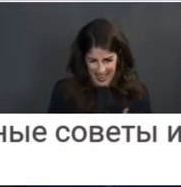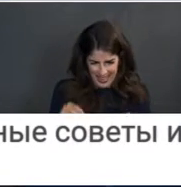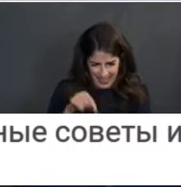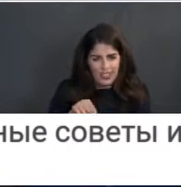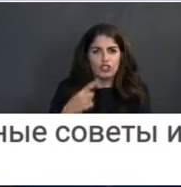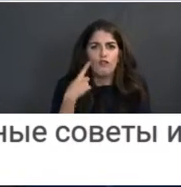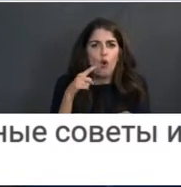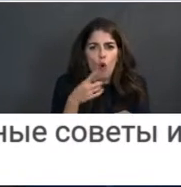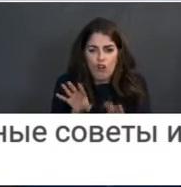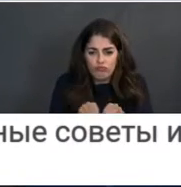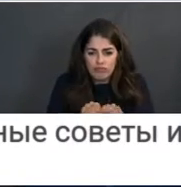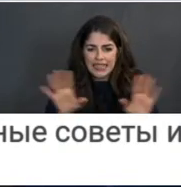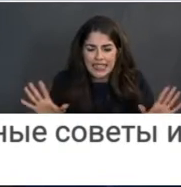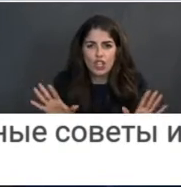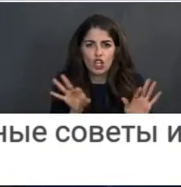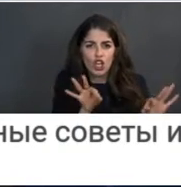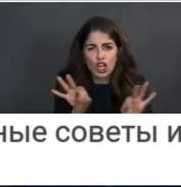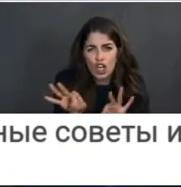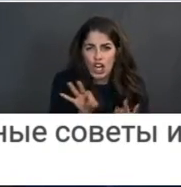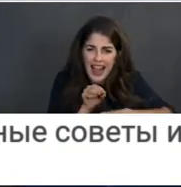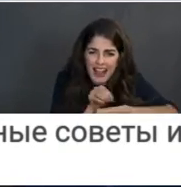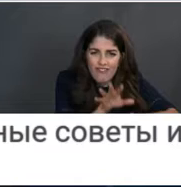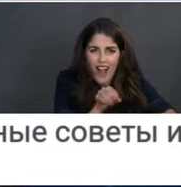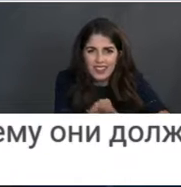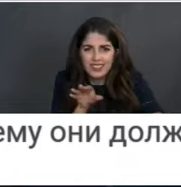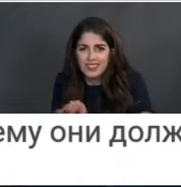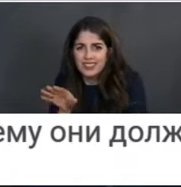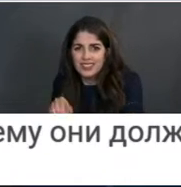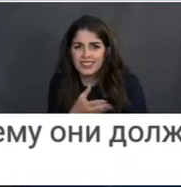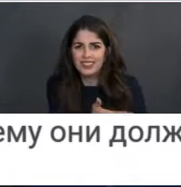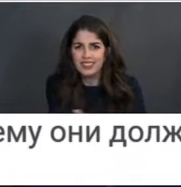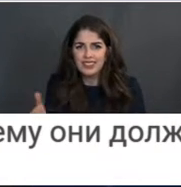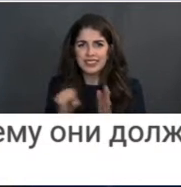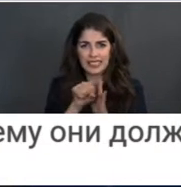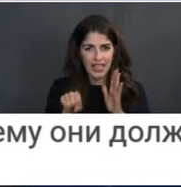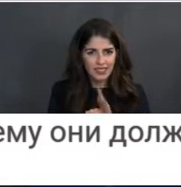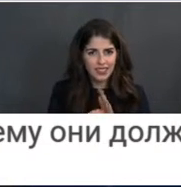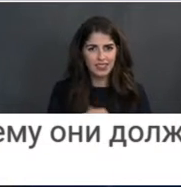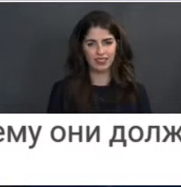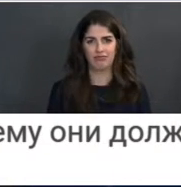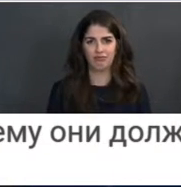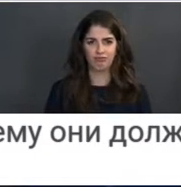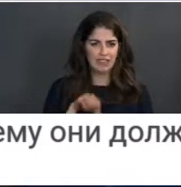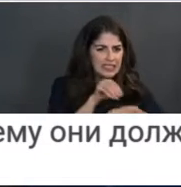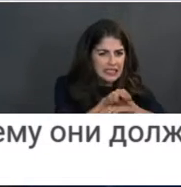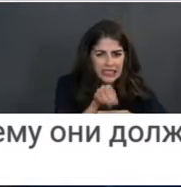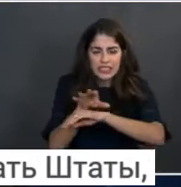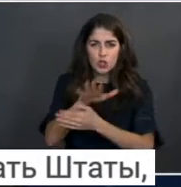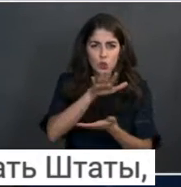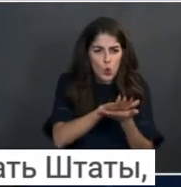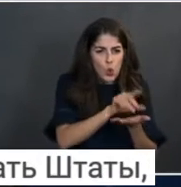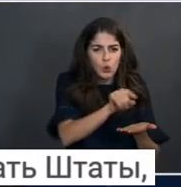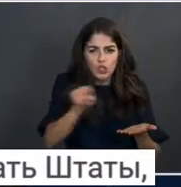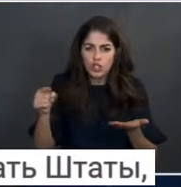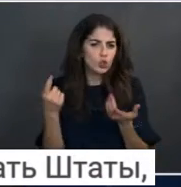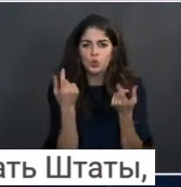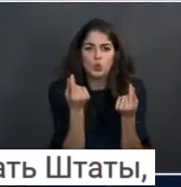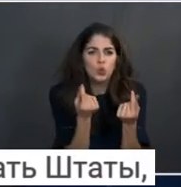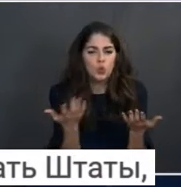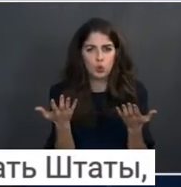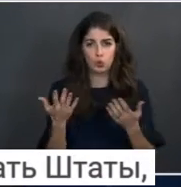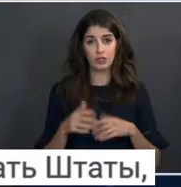advice and markers to states and local school districts on what they should follow. So it